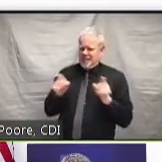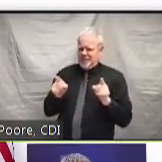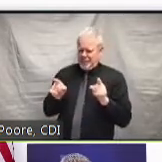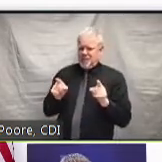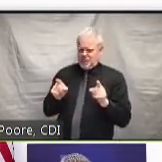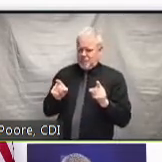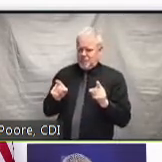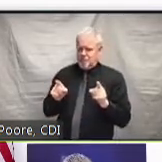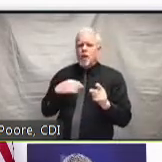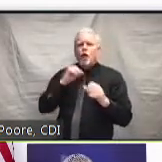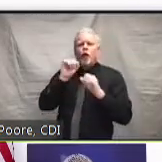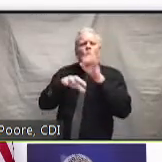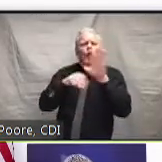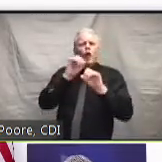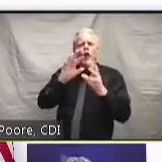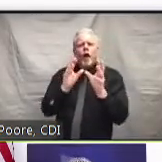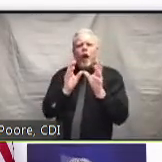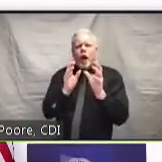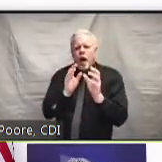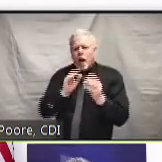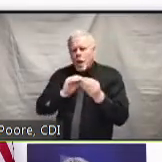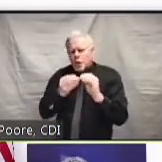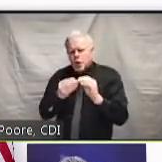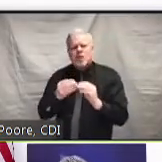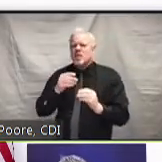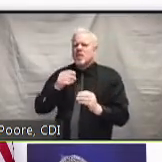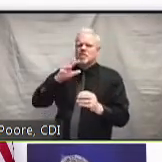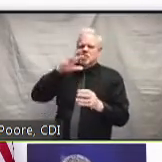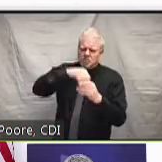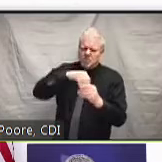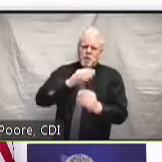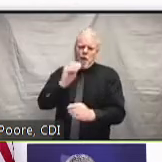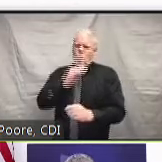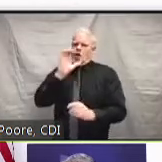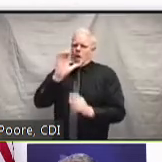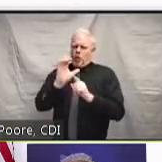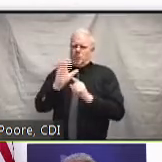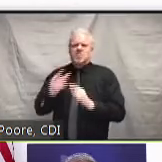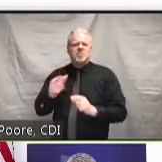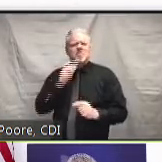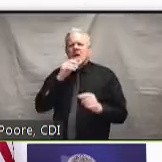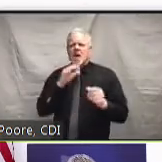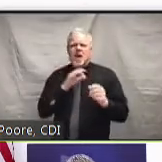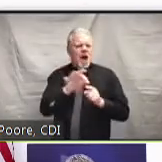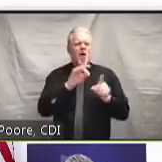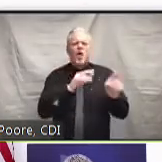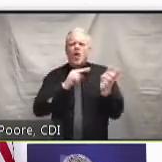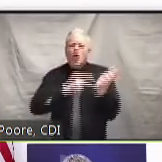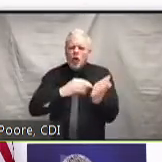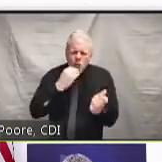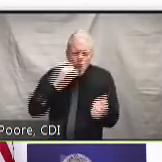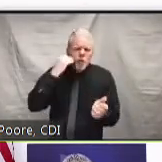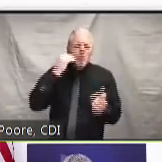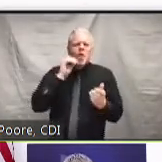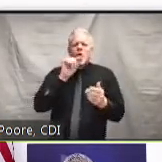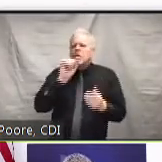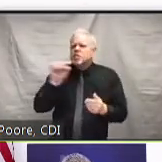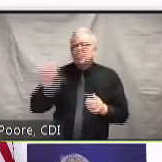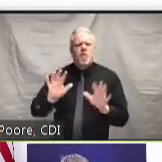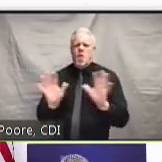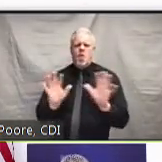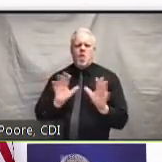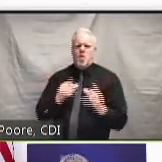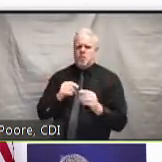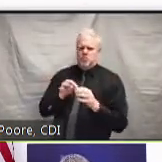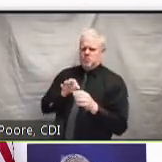other federal programs. Governor Cuomo in New York State have also announced our latest pop-up